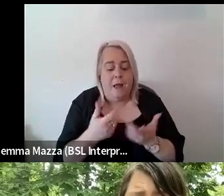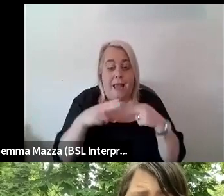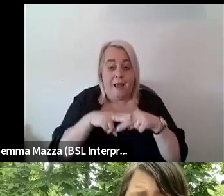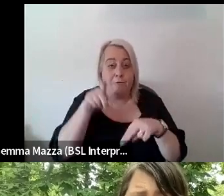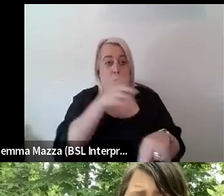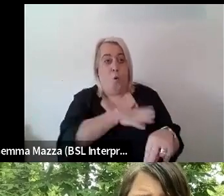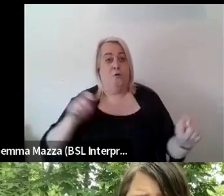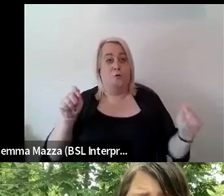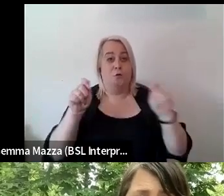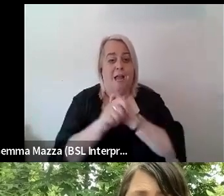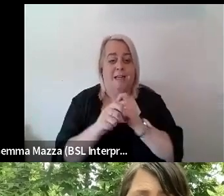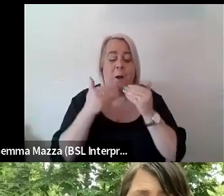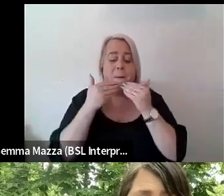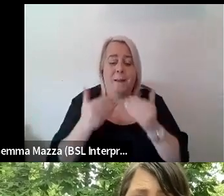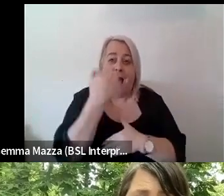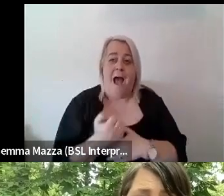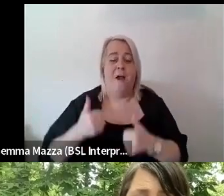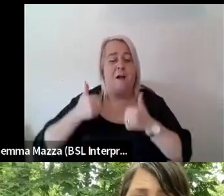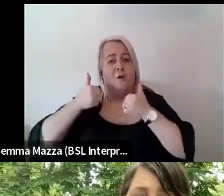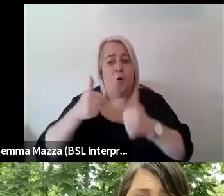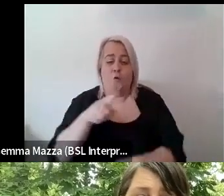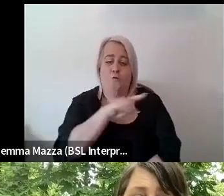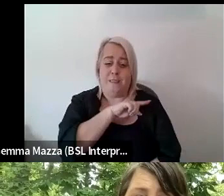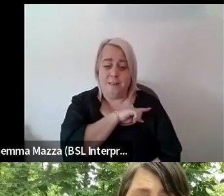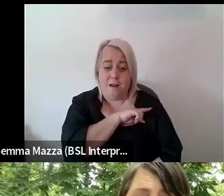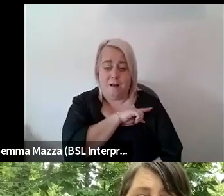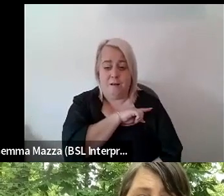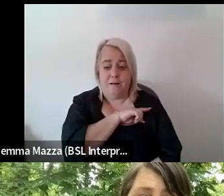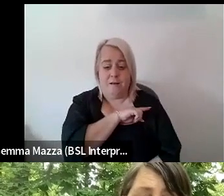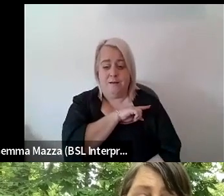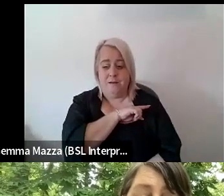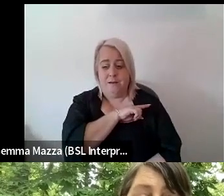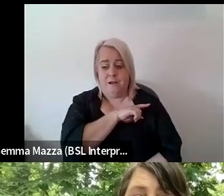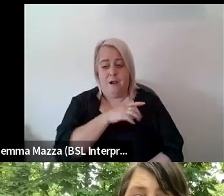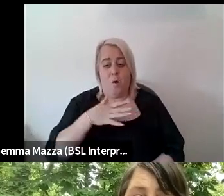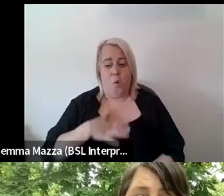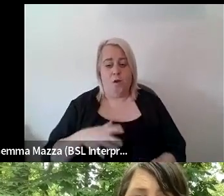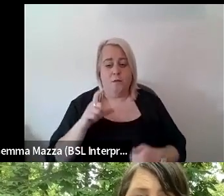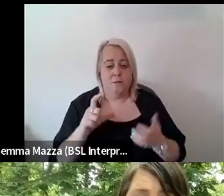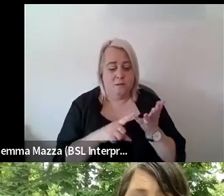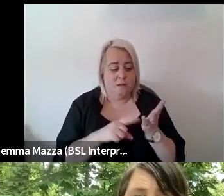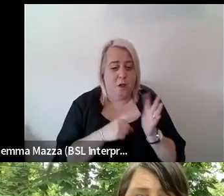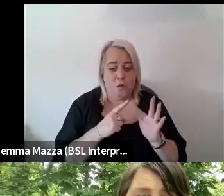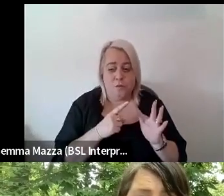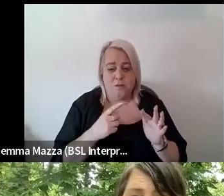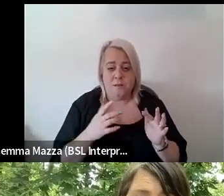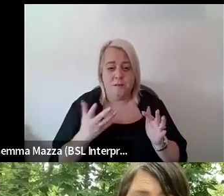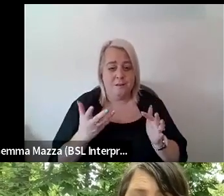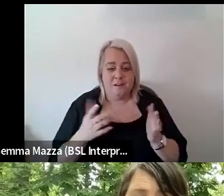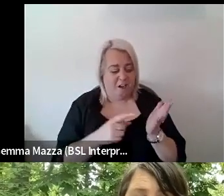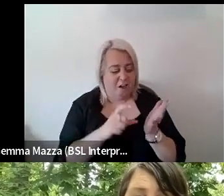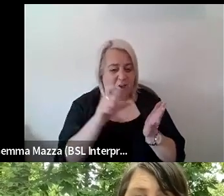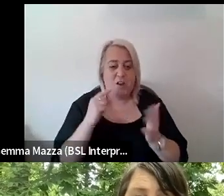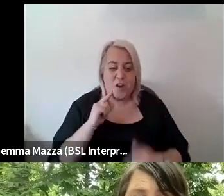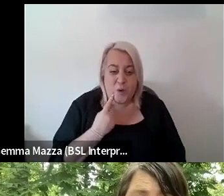it. And being cute is not a good reason, because cute usability trumps cute every